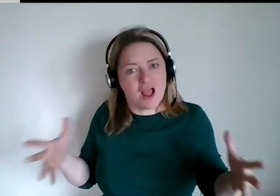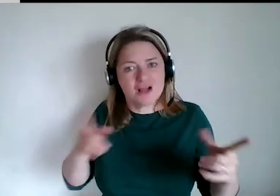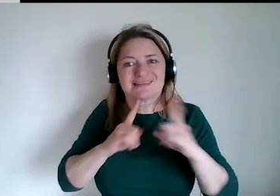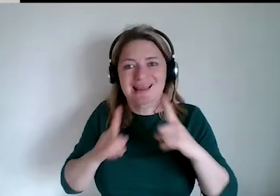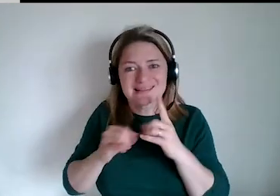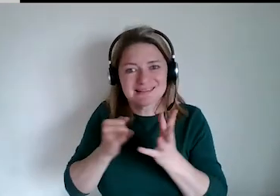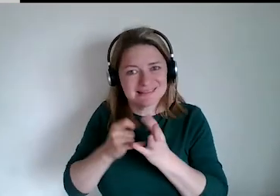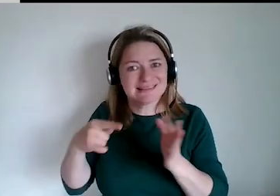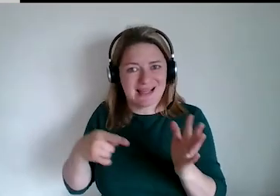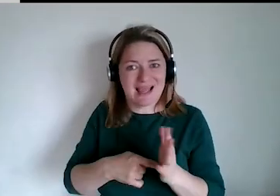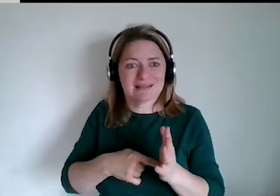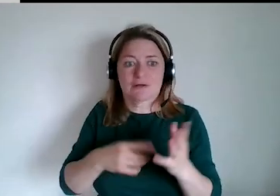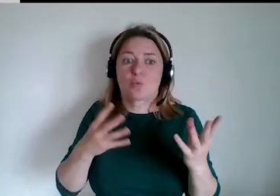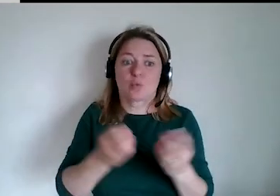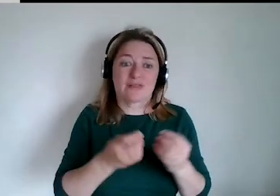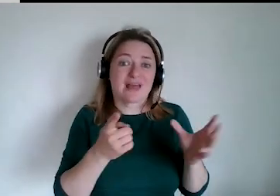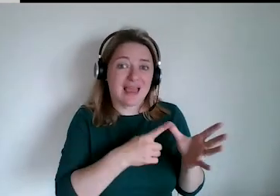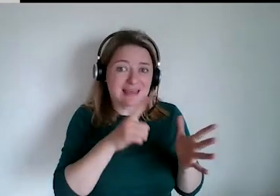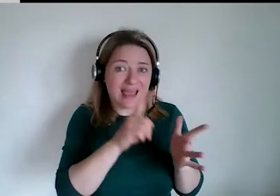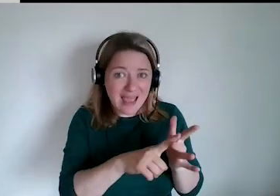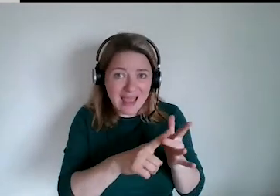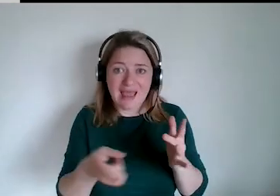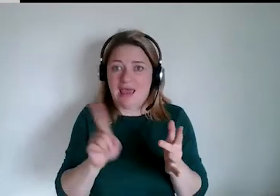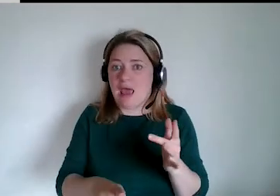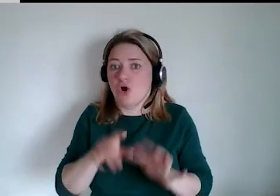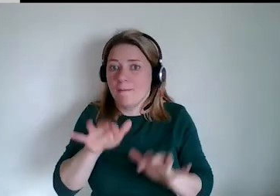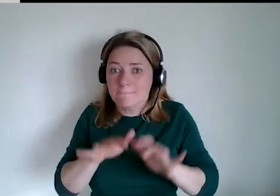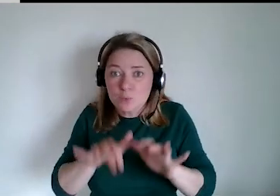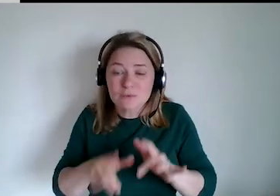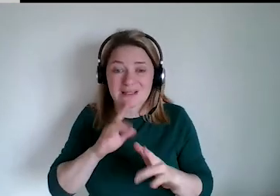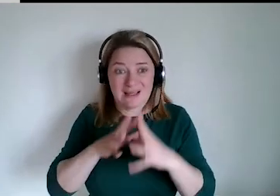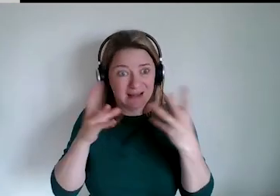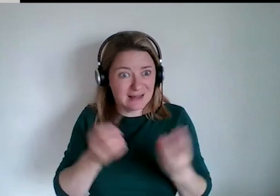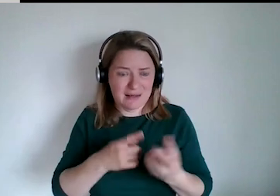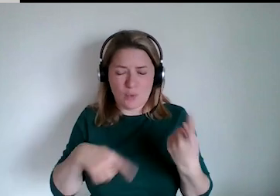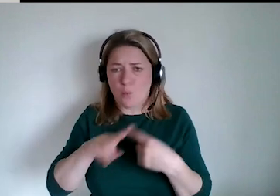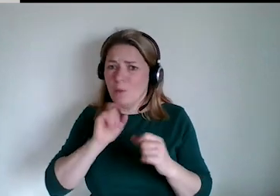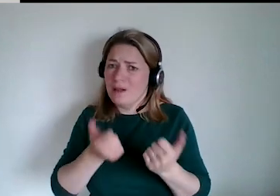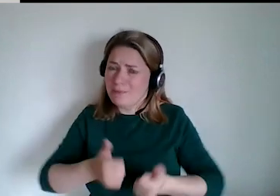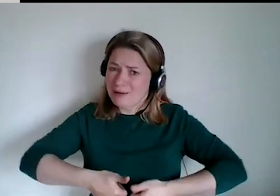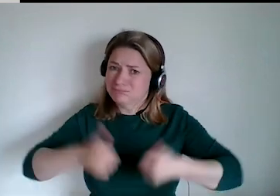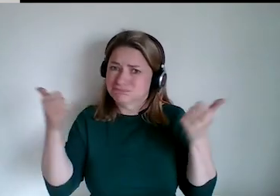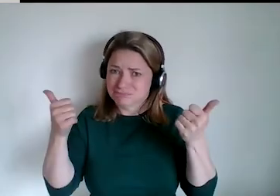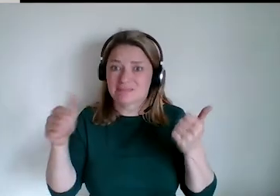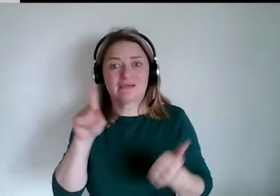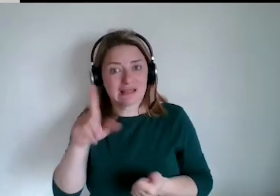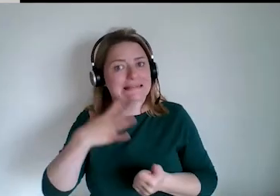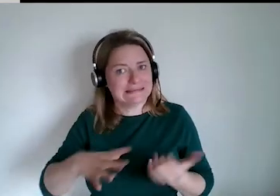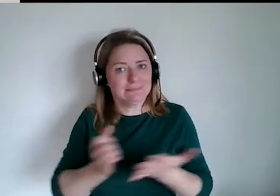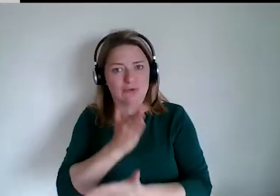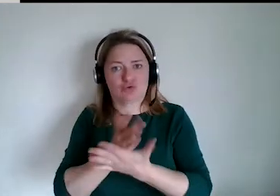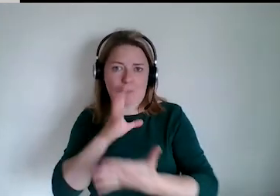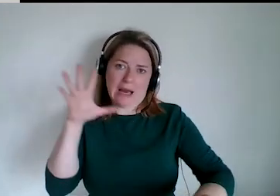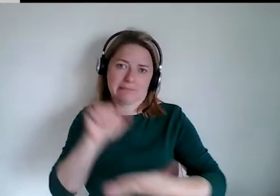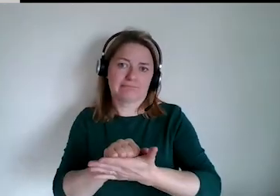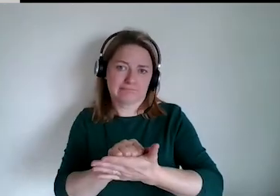and computing and everything going online, is going to be absolutely fantastic if only we can harness it. So